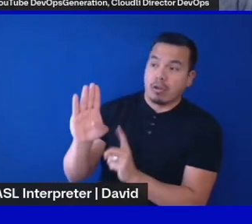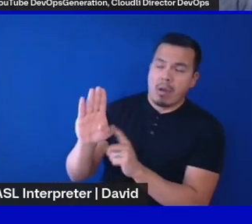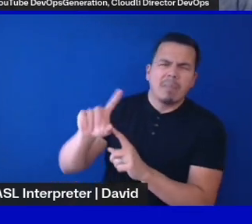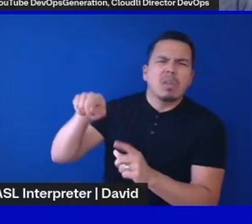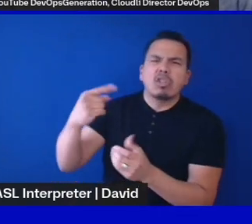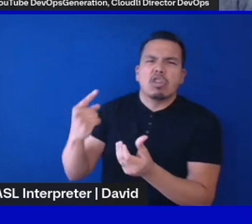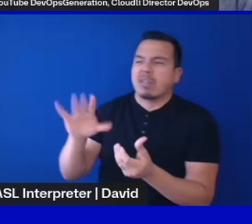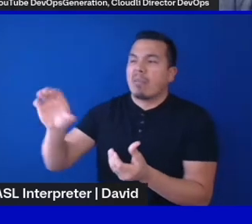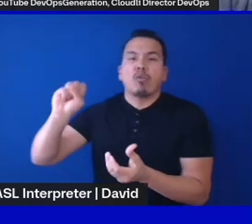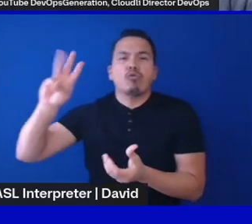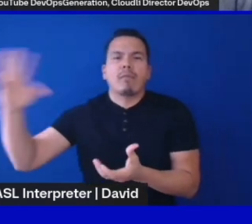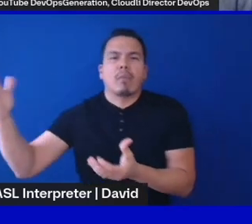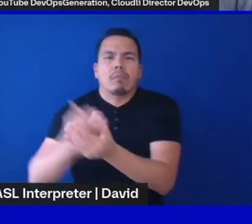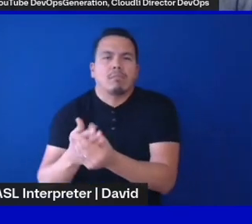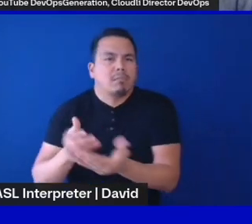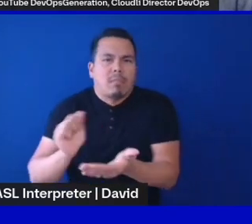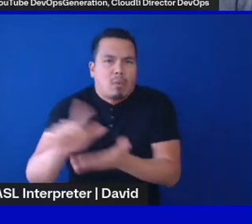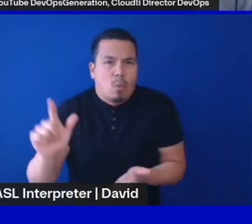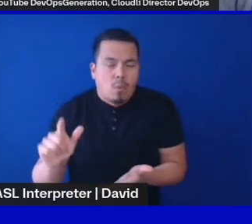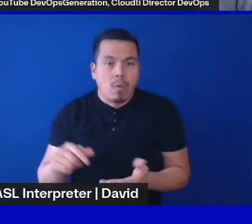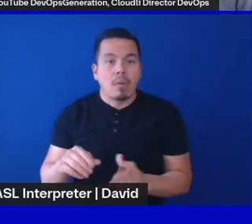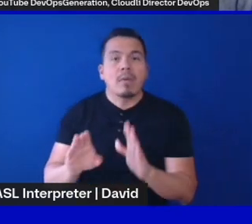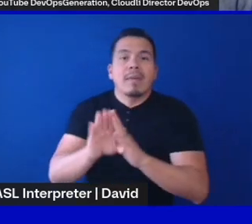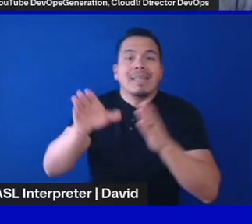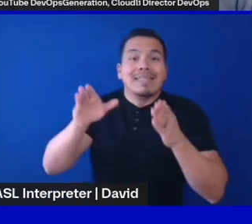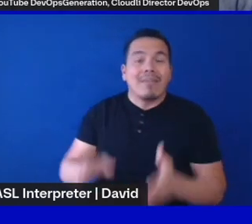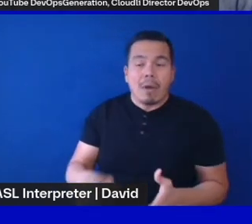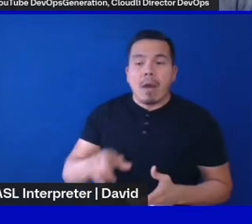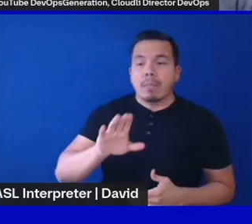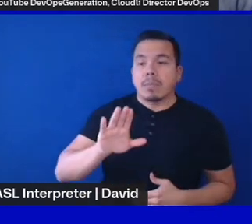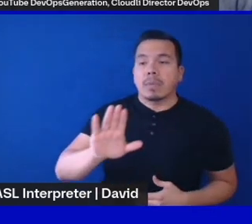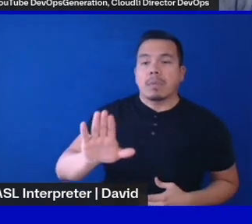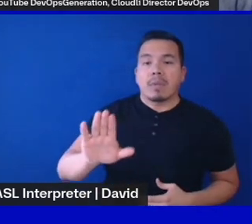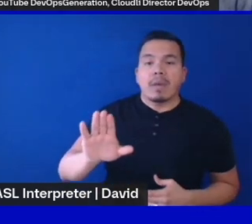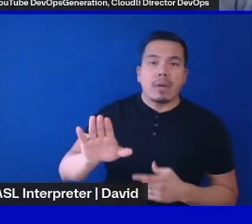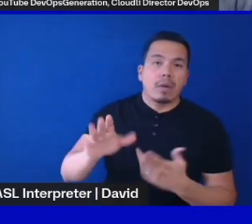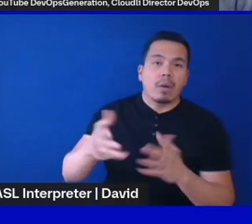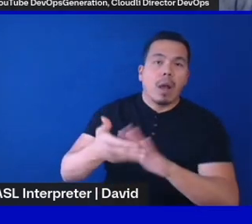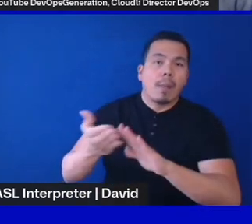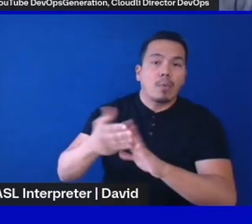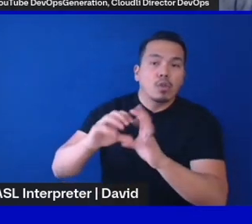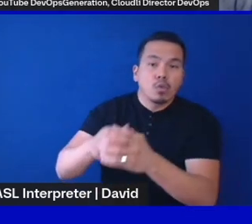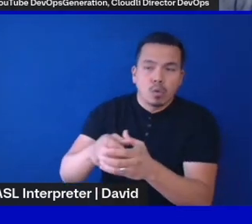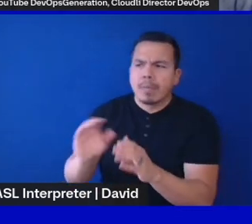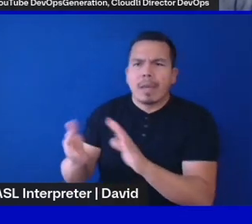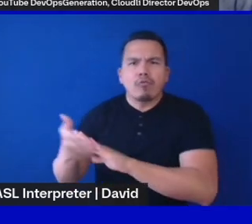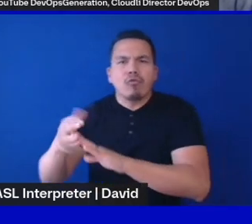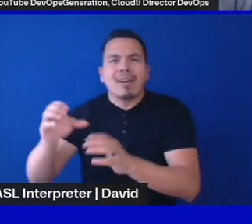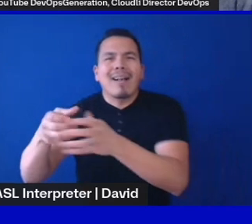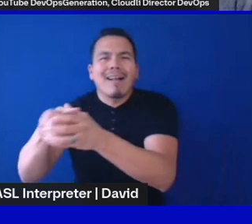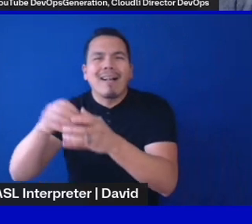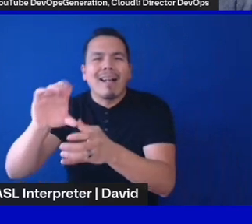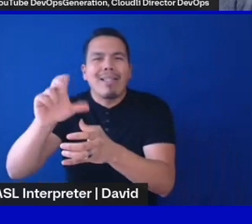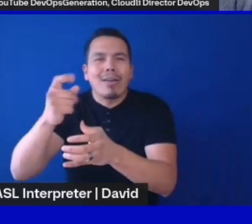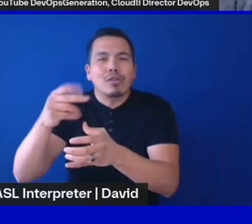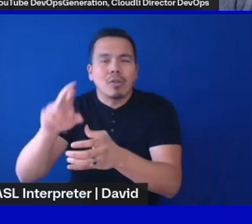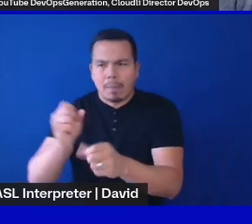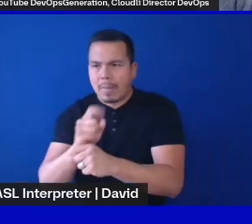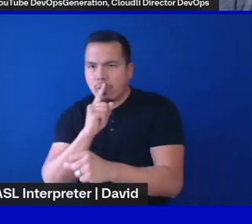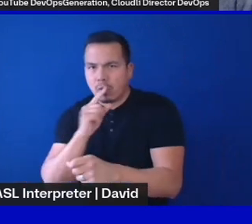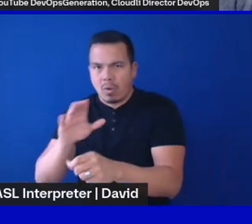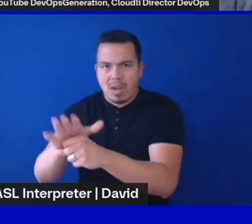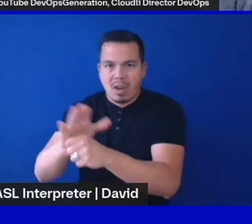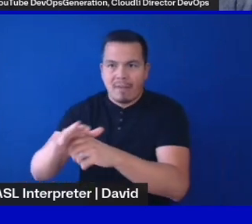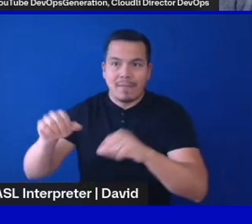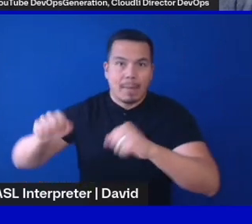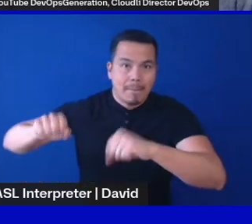their software. And so the DevOps operations group, they can run the Nomad cluster. They'll ensure there's enough capacity, run the different